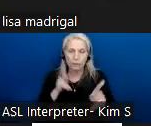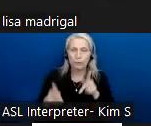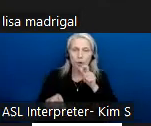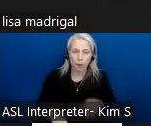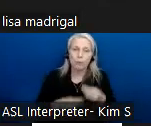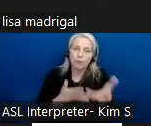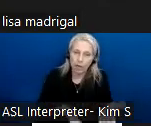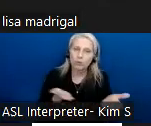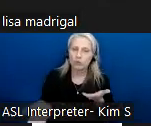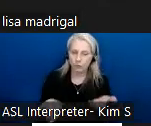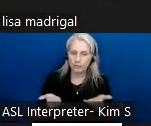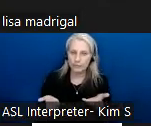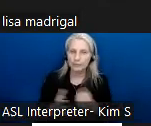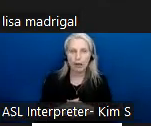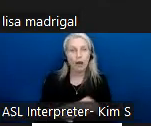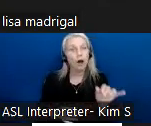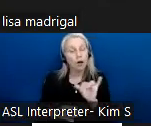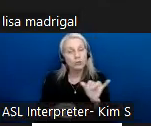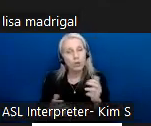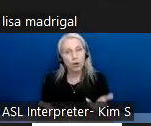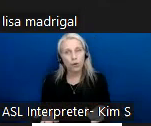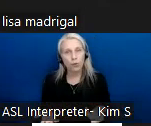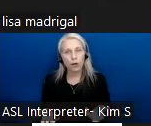delivering services, and also for